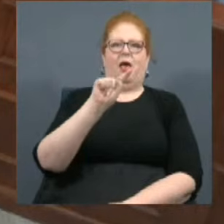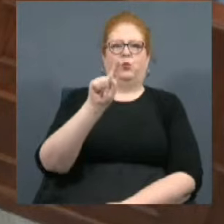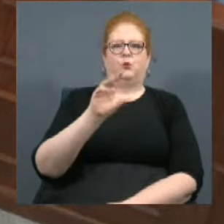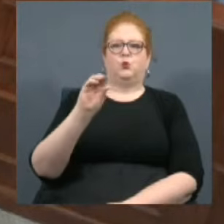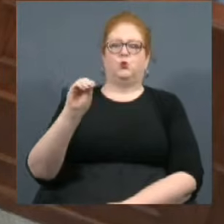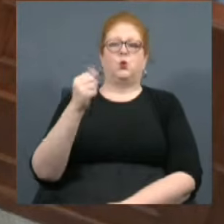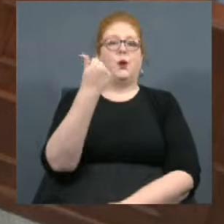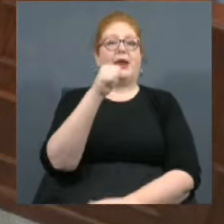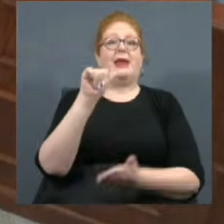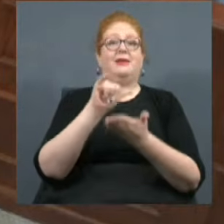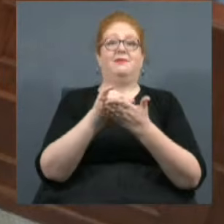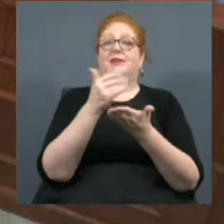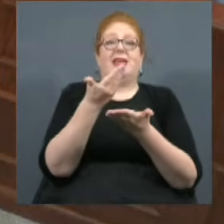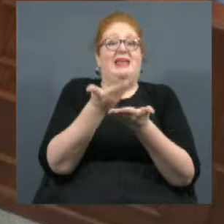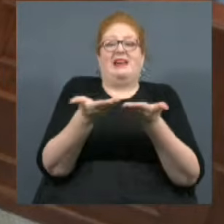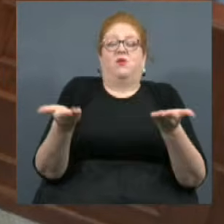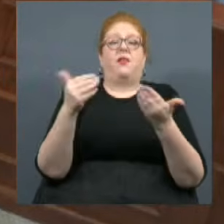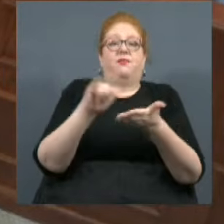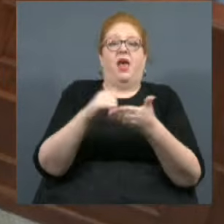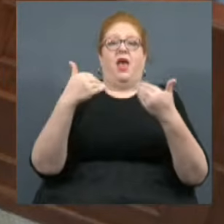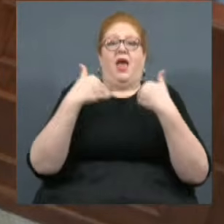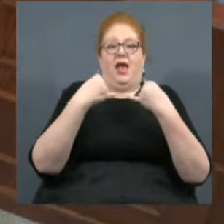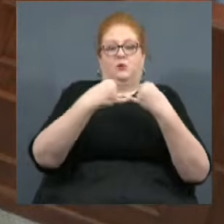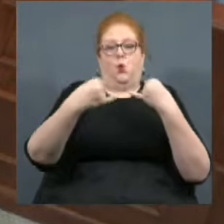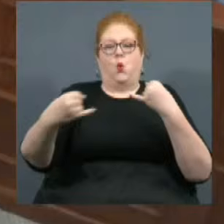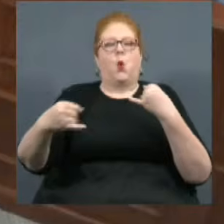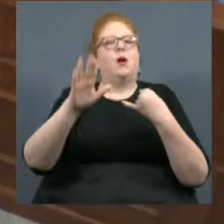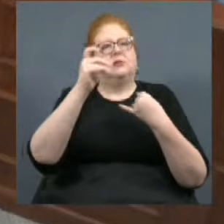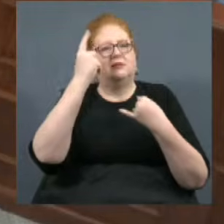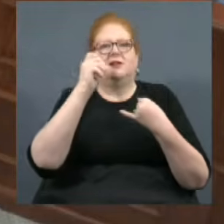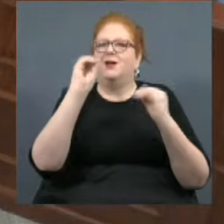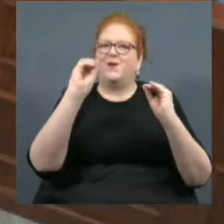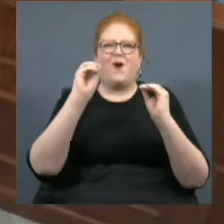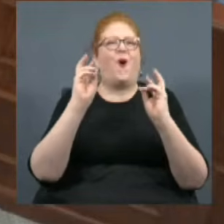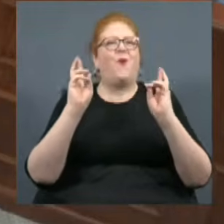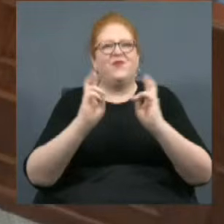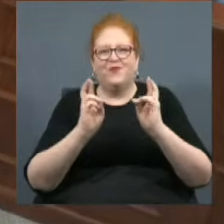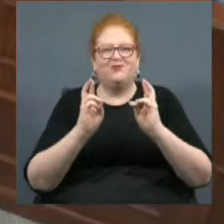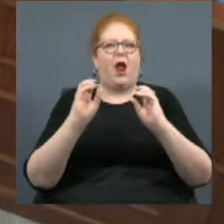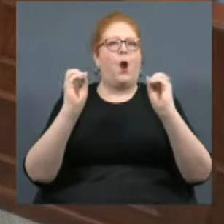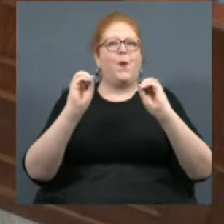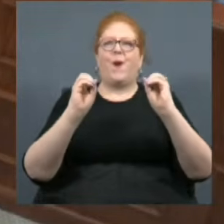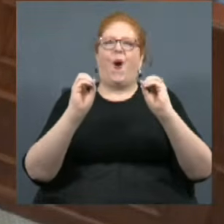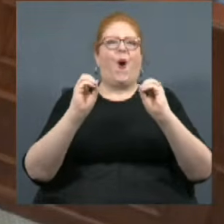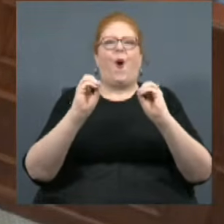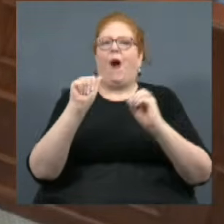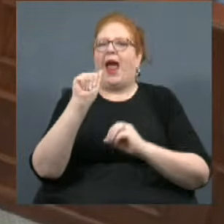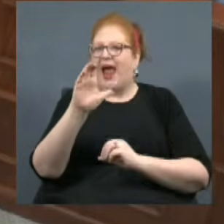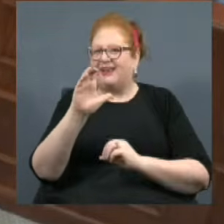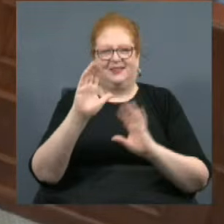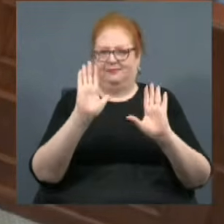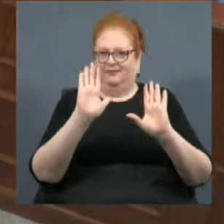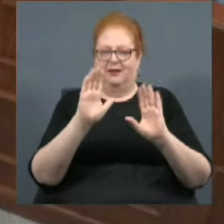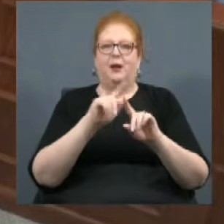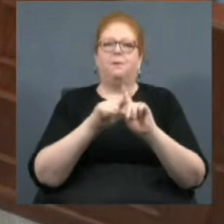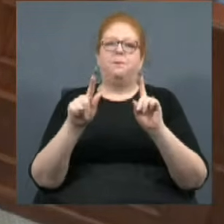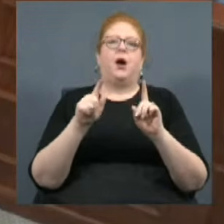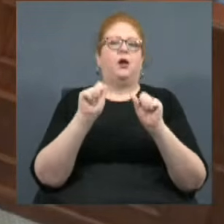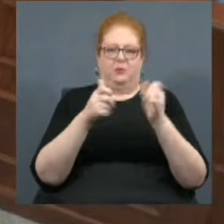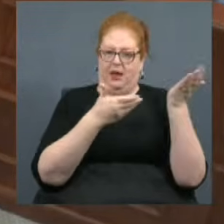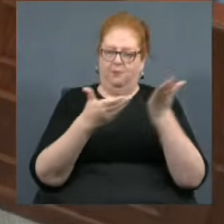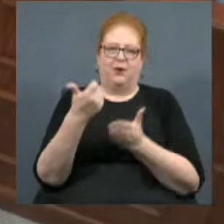cord except for a refrigerator or an air conditioner, and you can bring paper to be